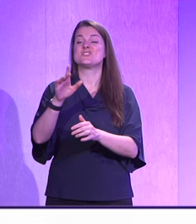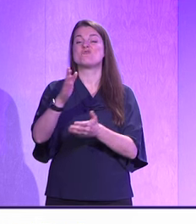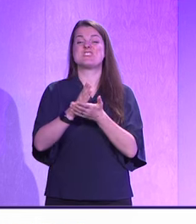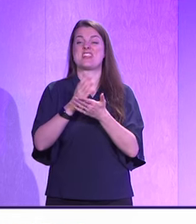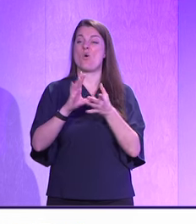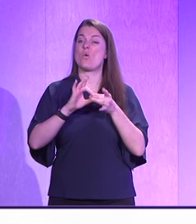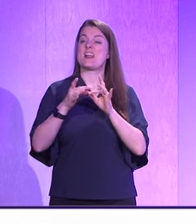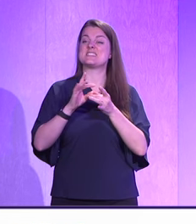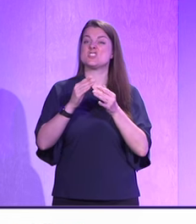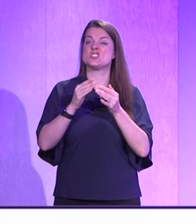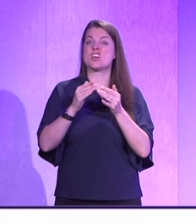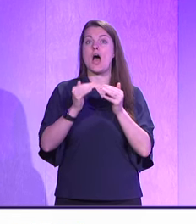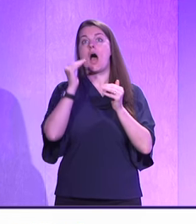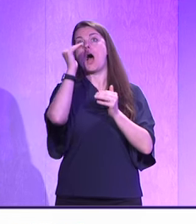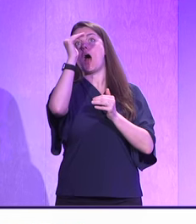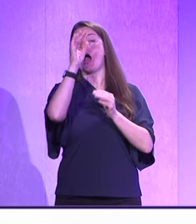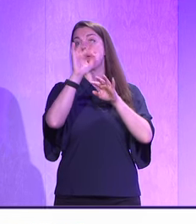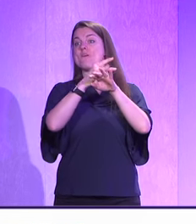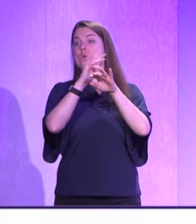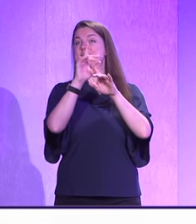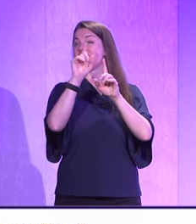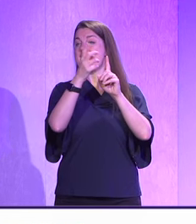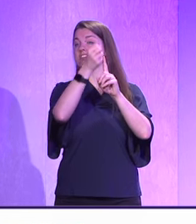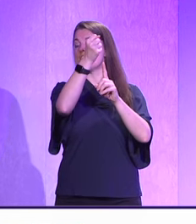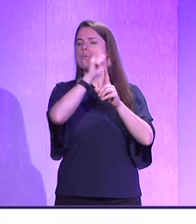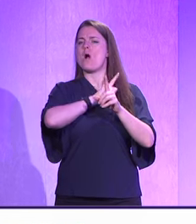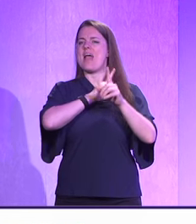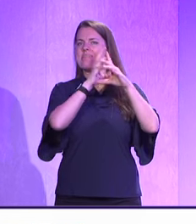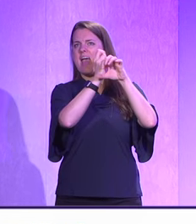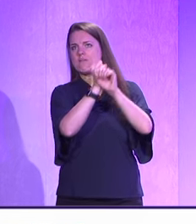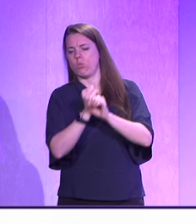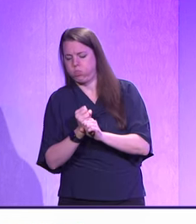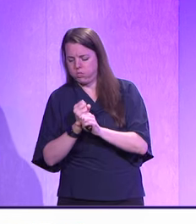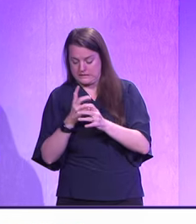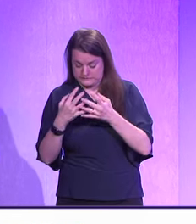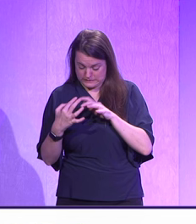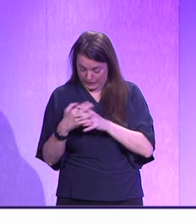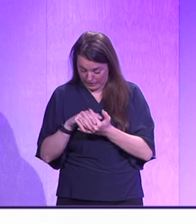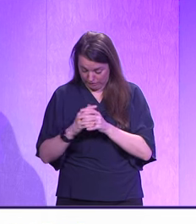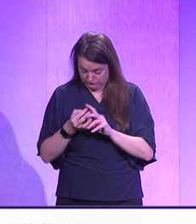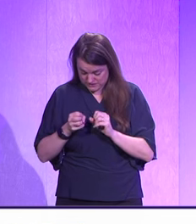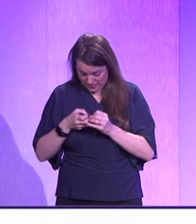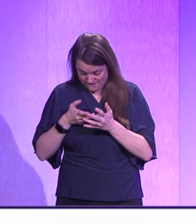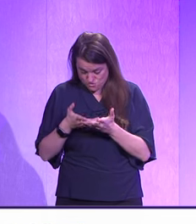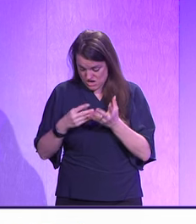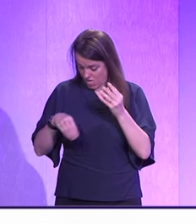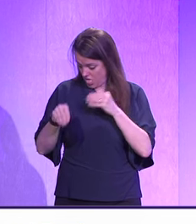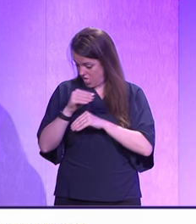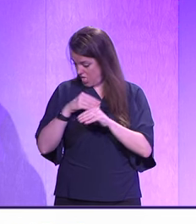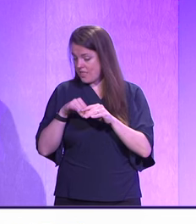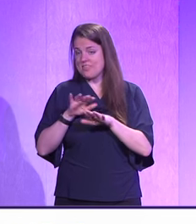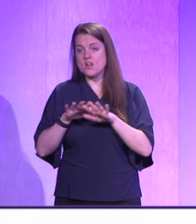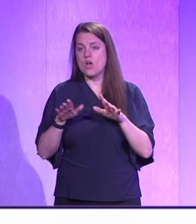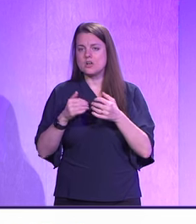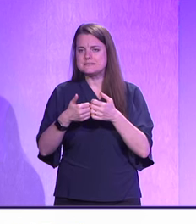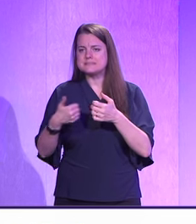stopping organizations becoming more high-performing is that they've got all of this like tangled mess of delivery going on. They're not